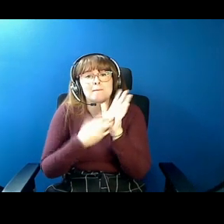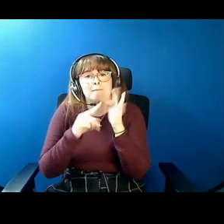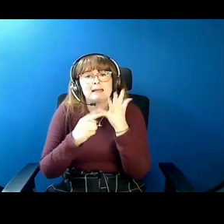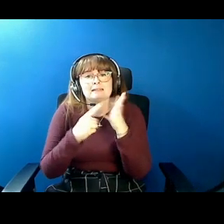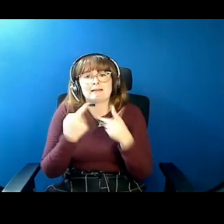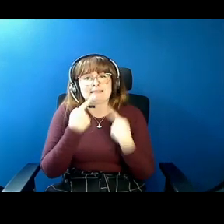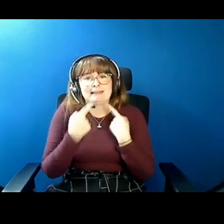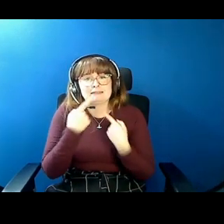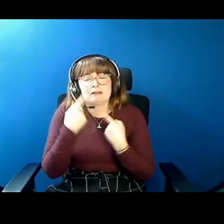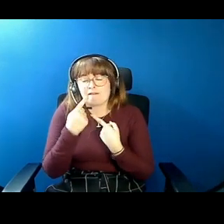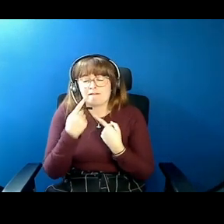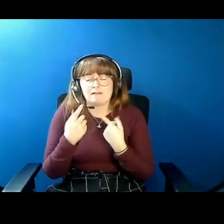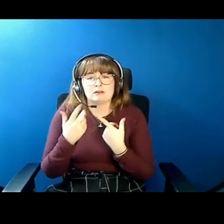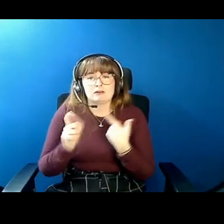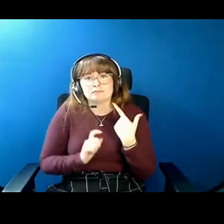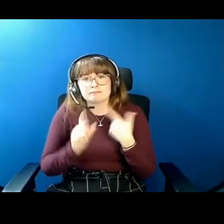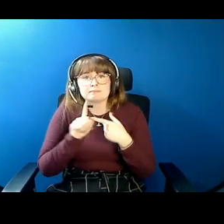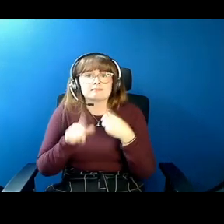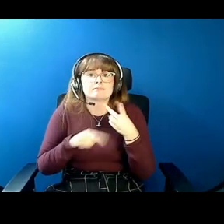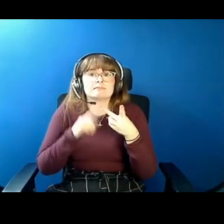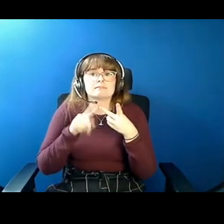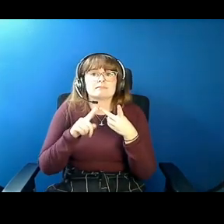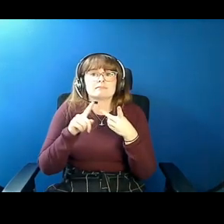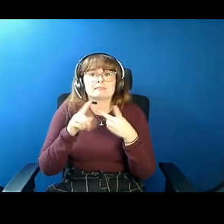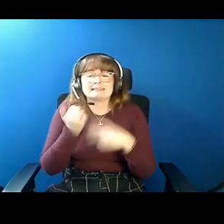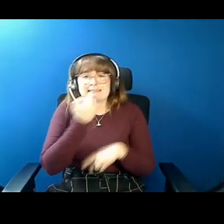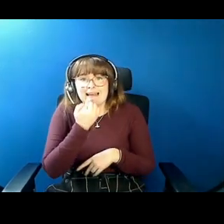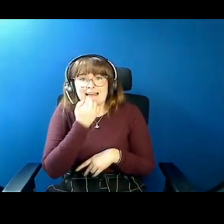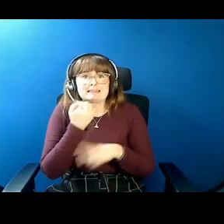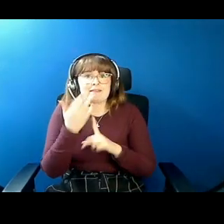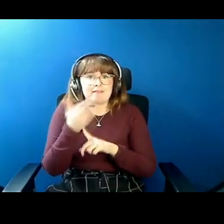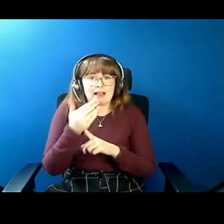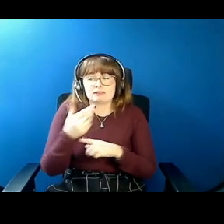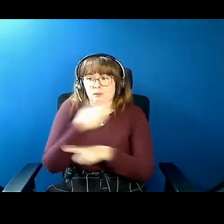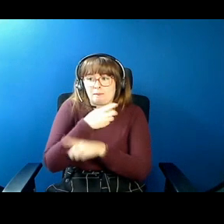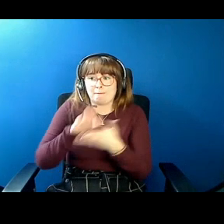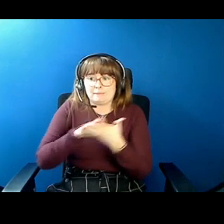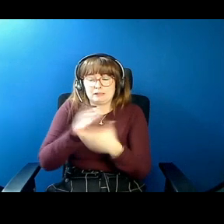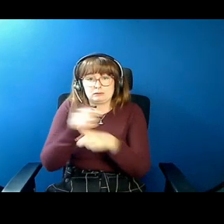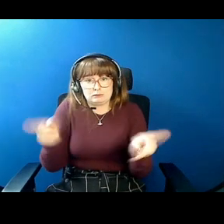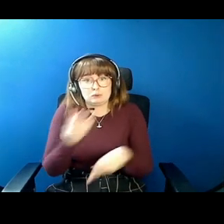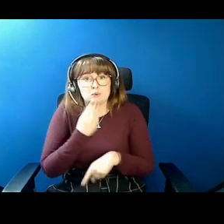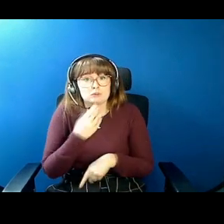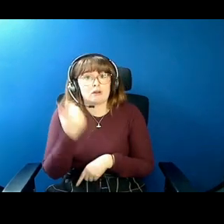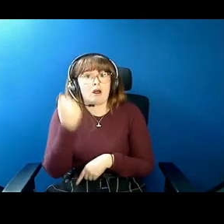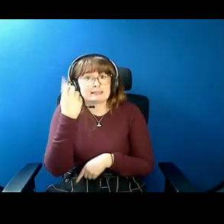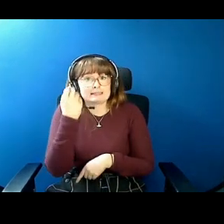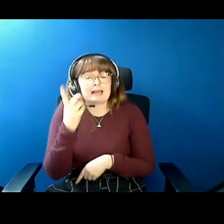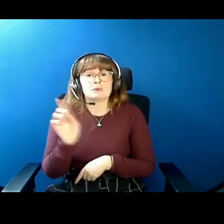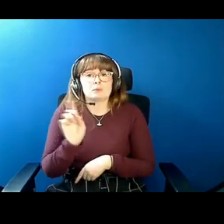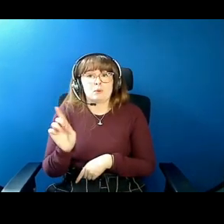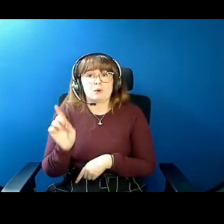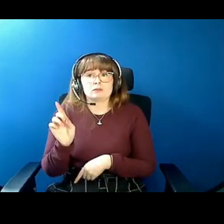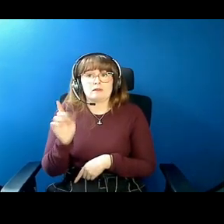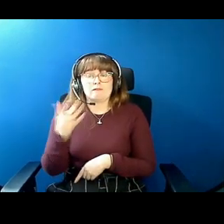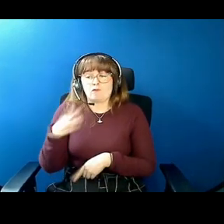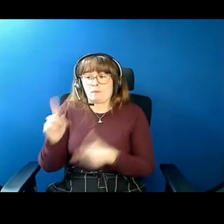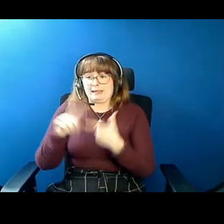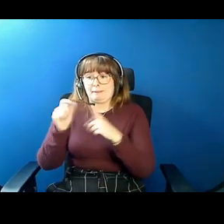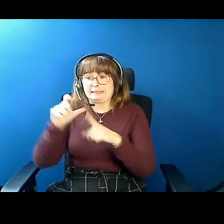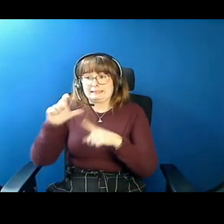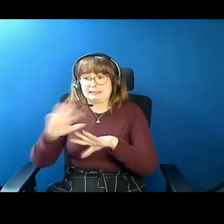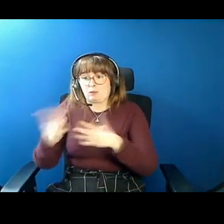confidence levels, EPC date stamps, and flags so that users can understand what data has been modeled, what data has come directly from an EPC or another